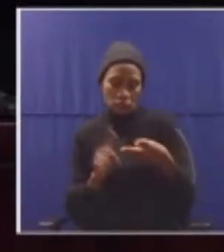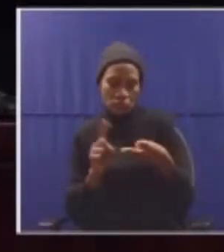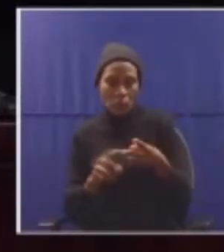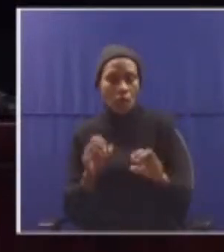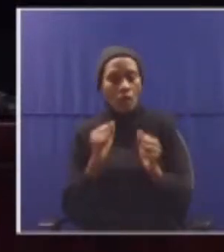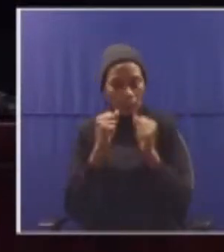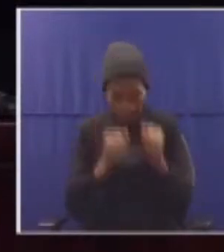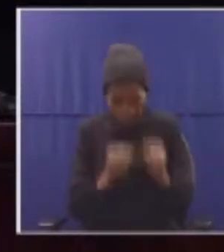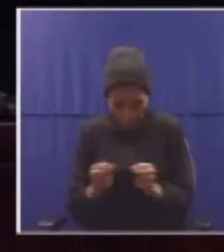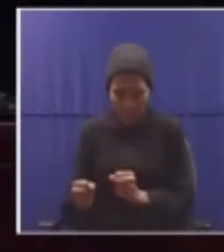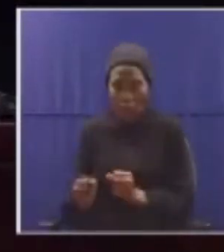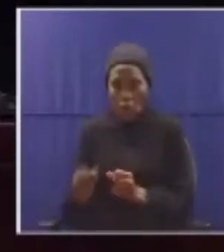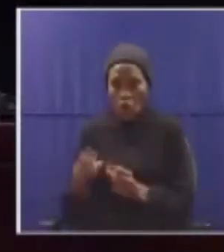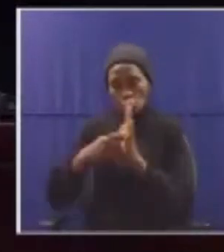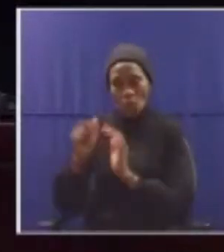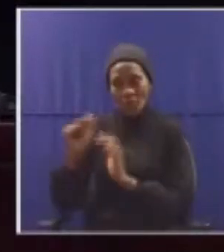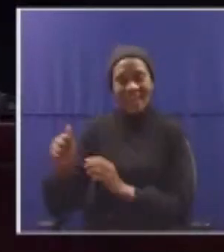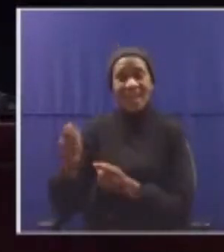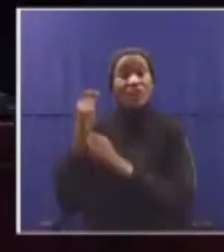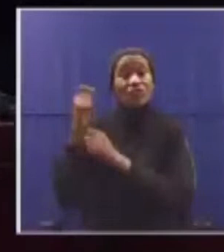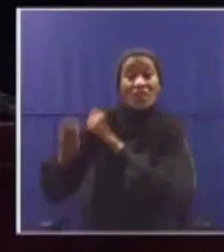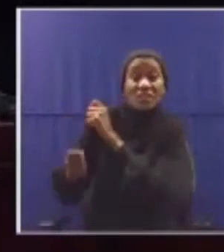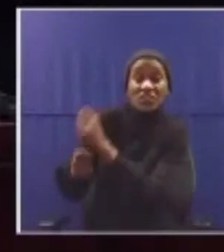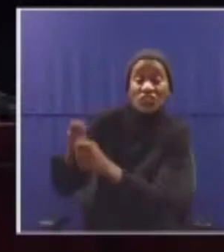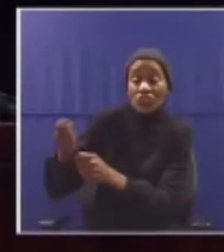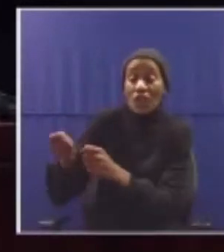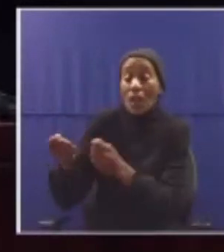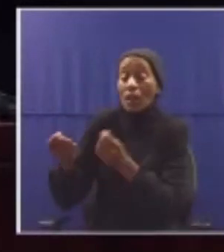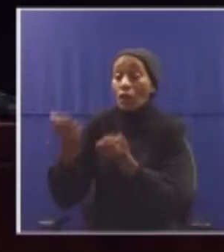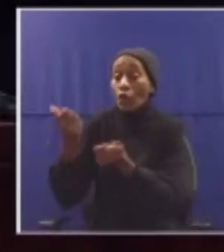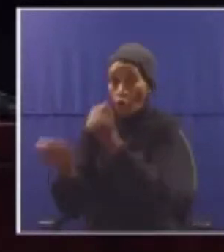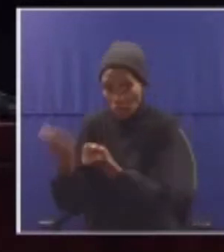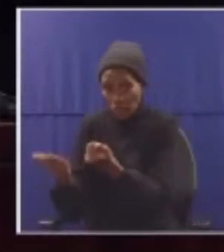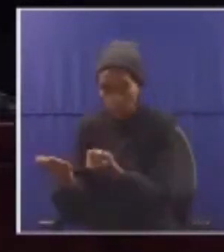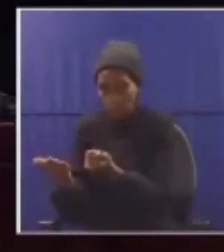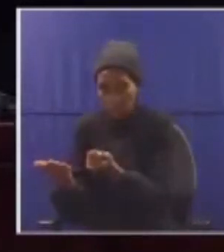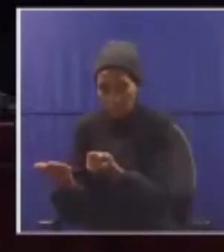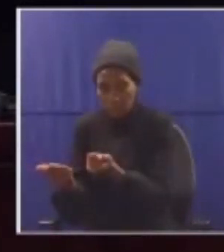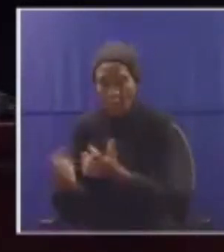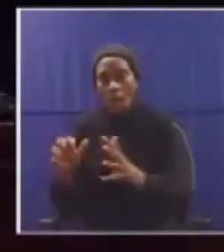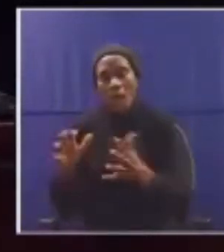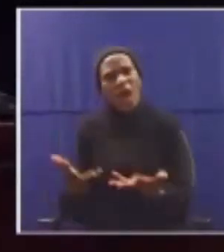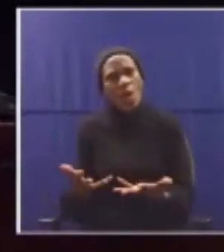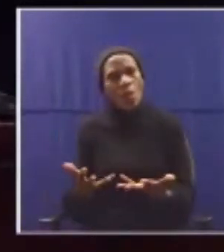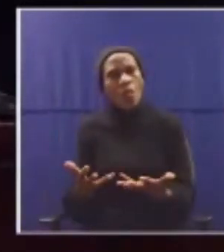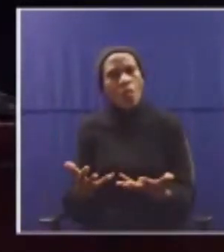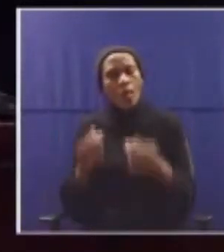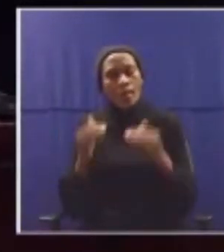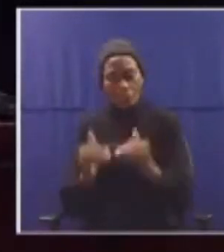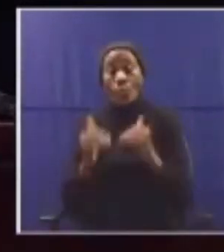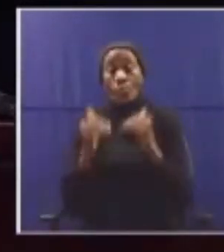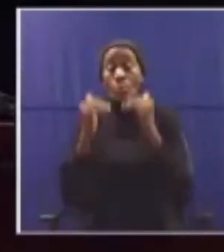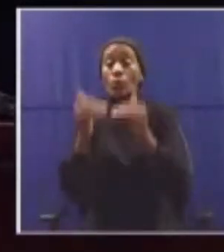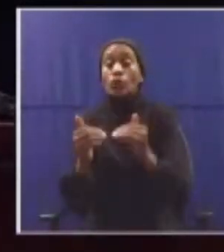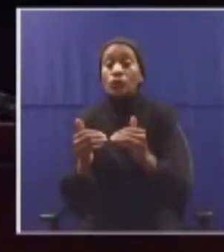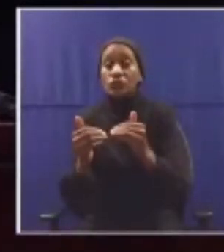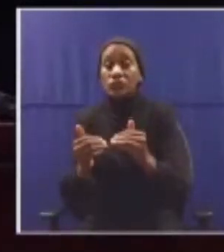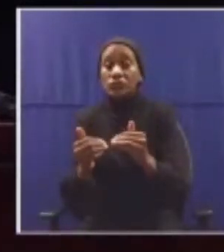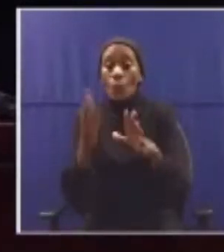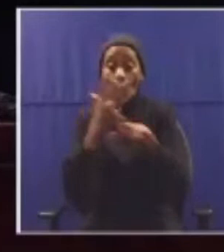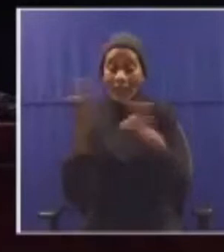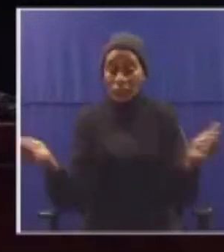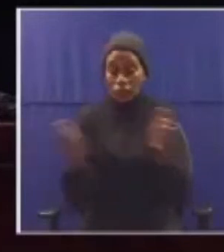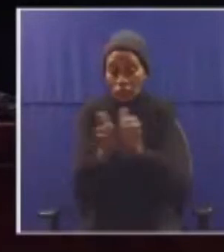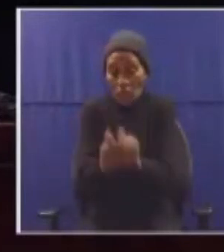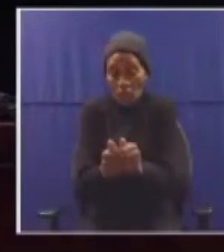of traditional courts in terms of customary law by, amongst others, promoting